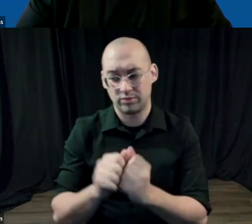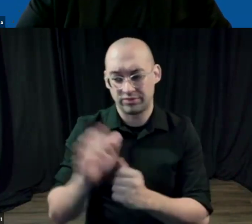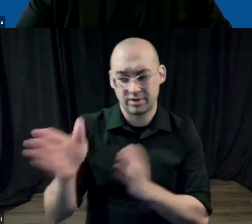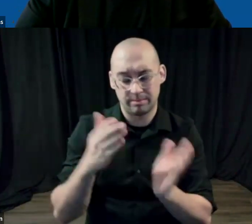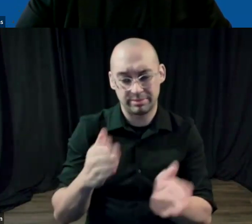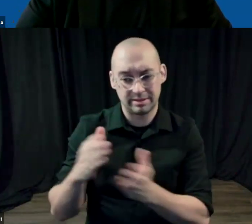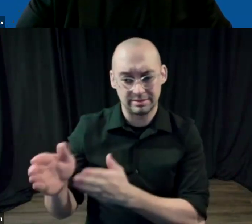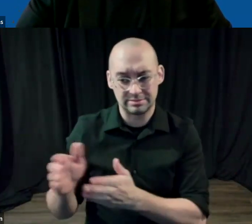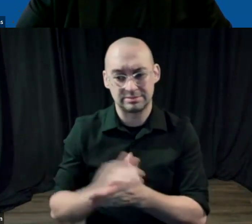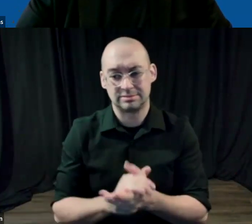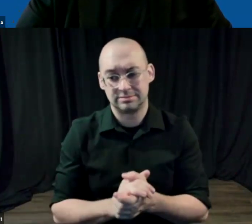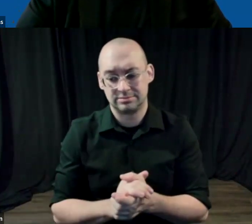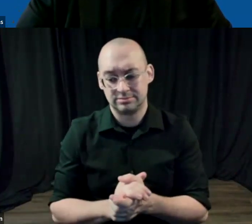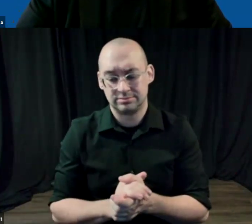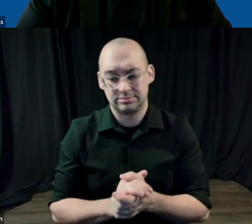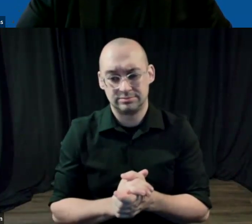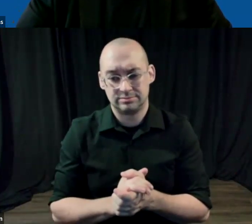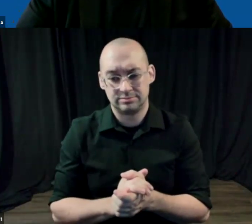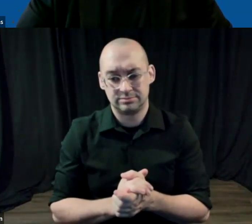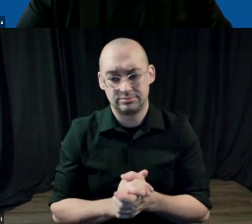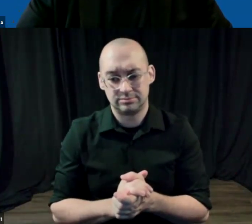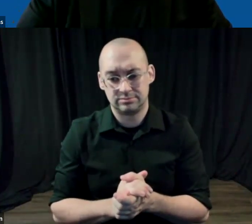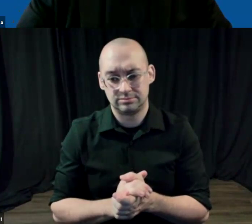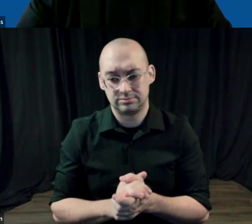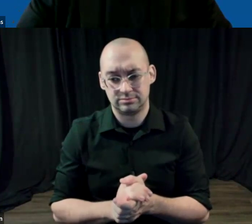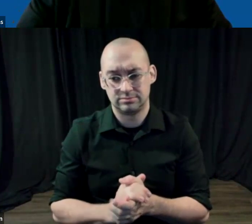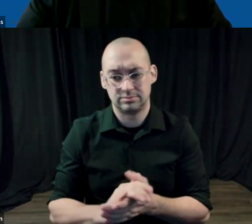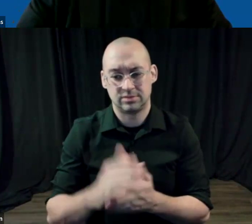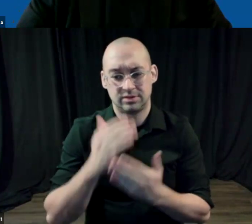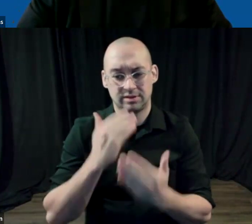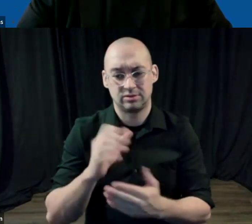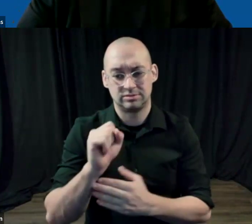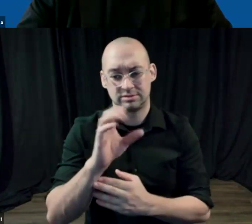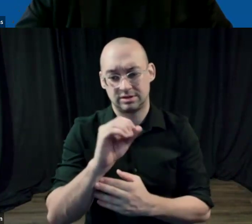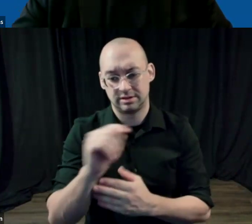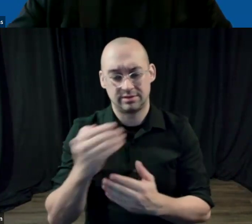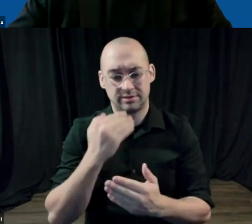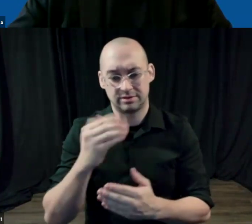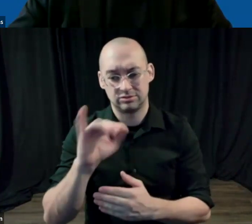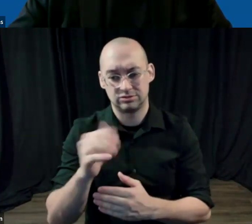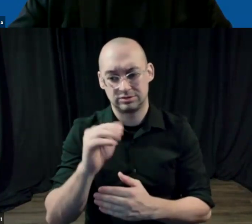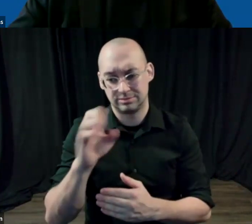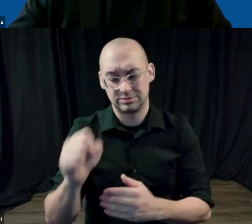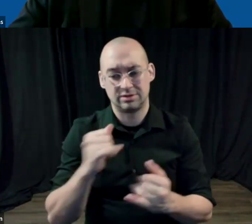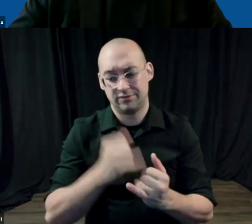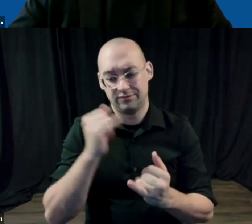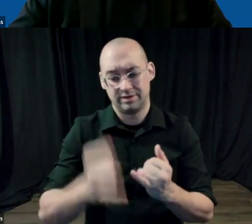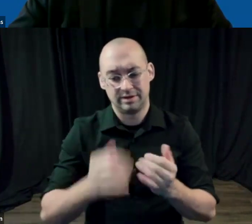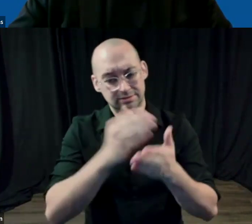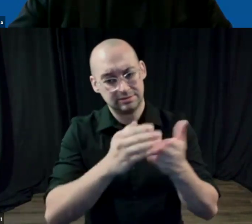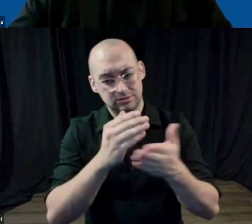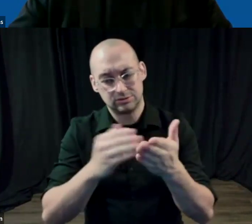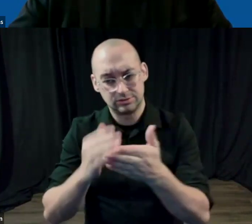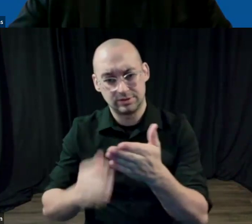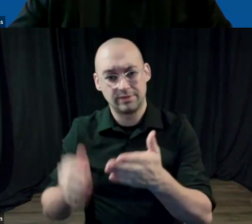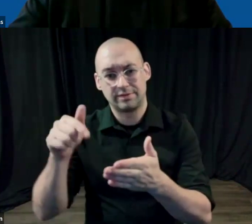are around them. Thank you, Scott, and thank you, James. We're going to head into the final section of